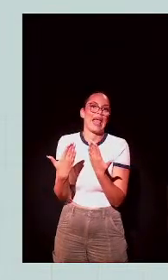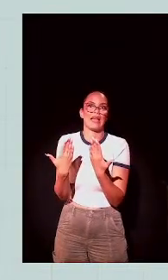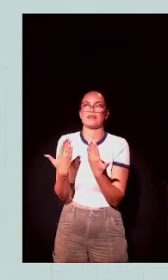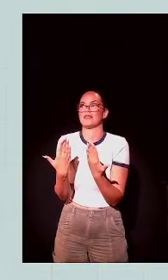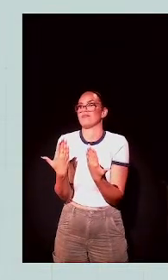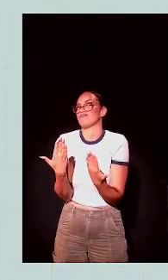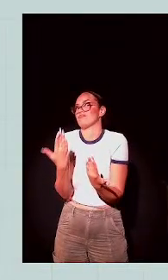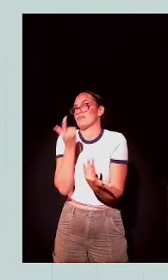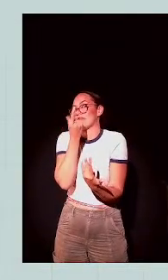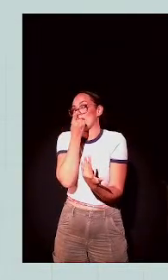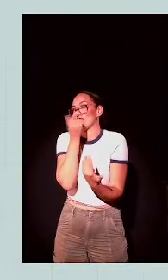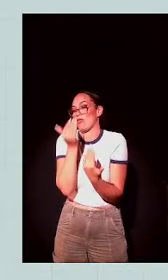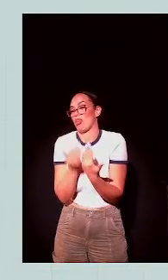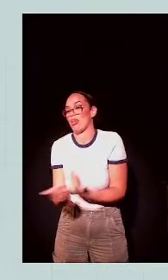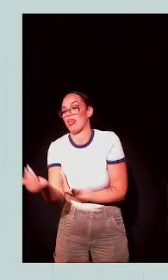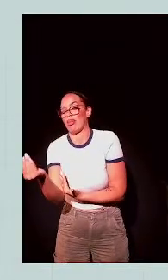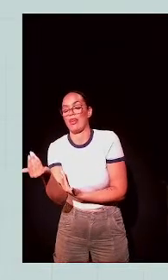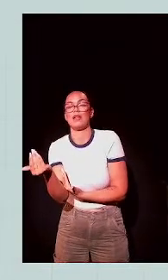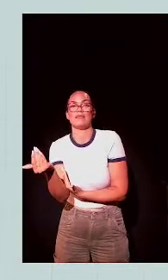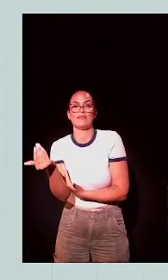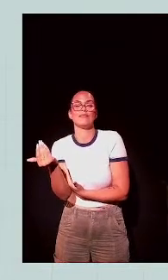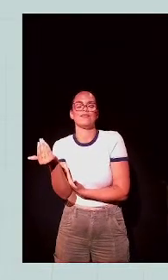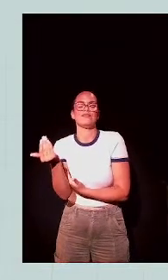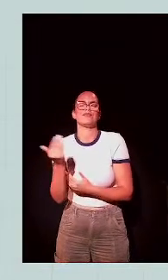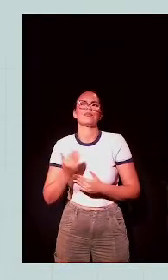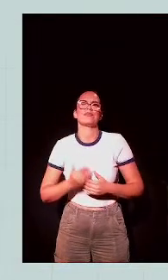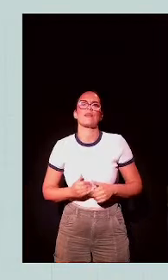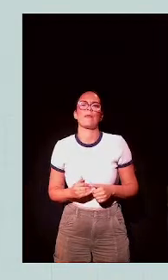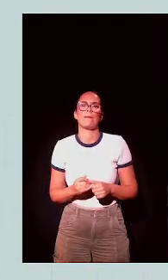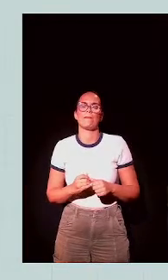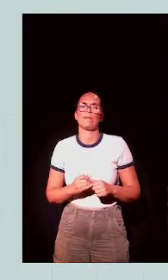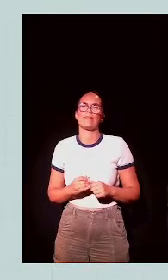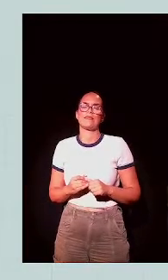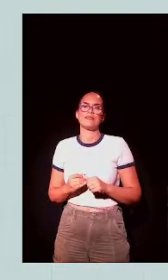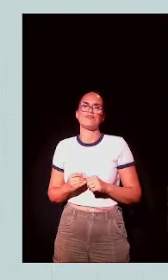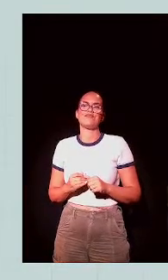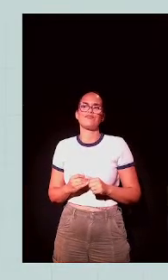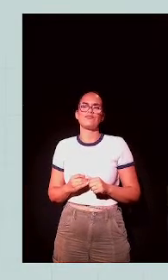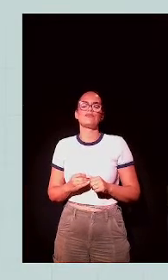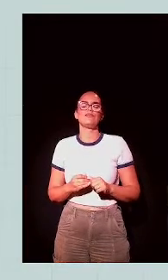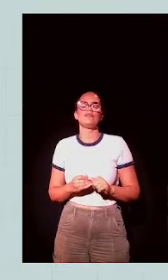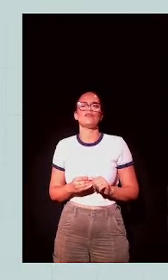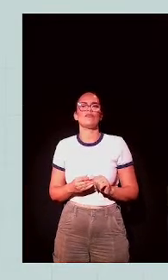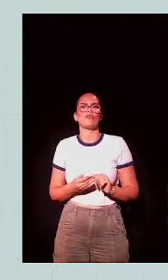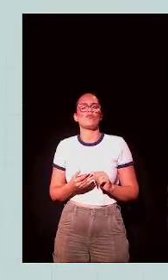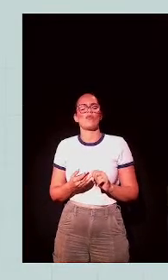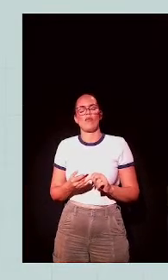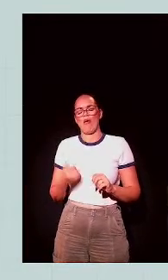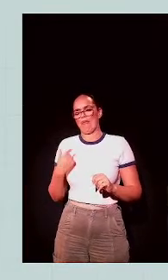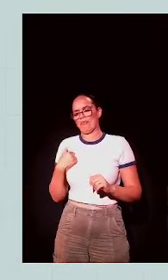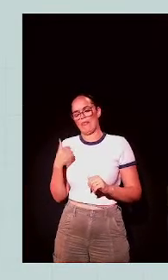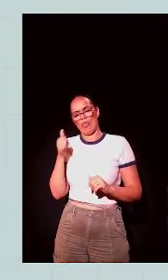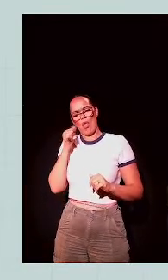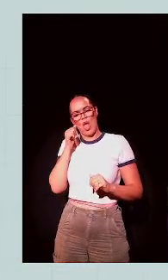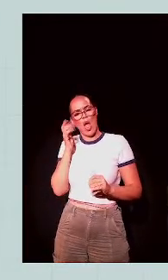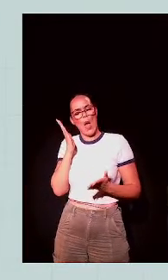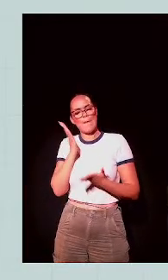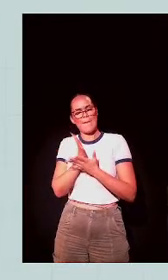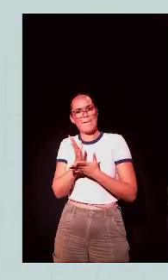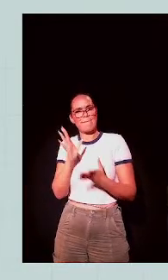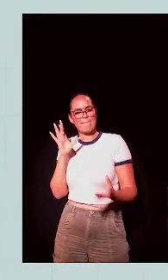potentially even longer still. And I started to think there's kind of something in there directly related